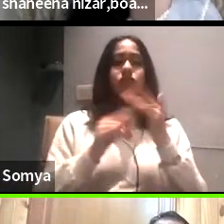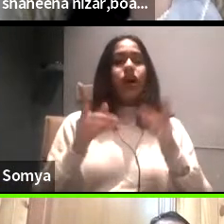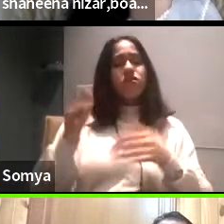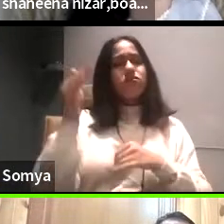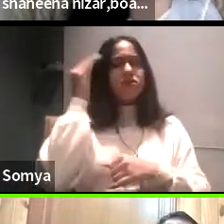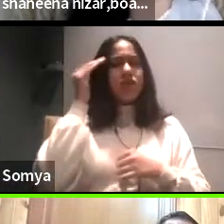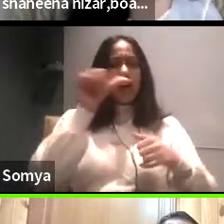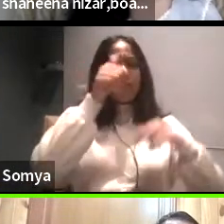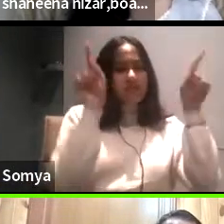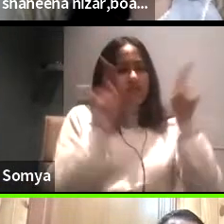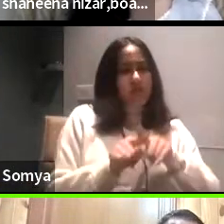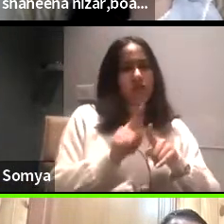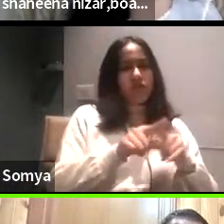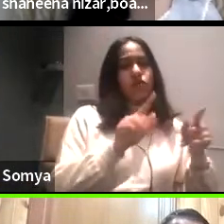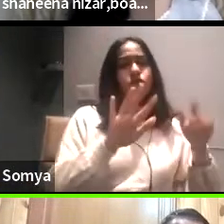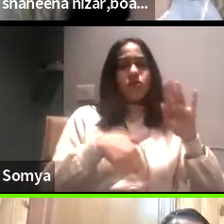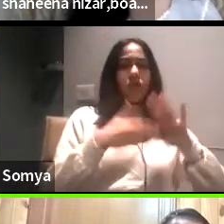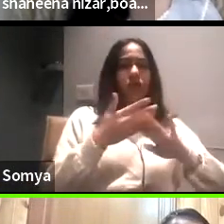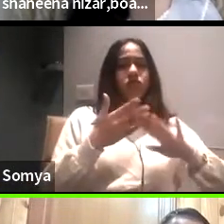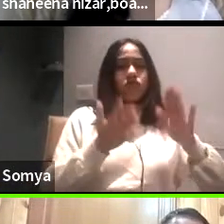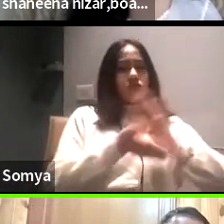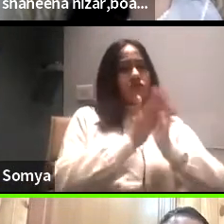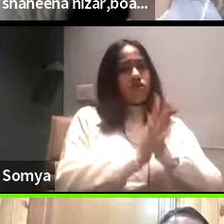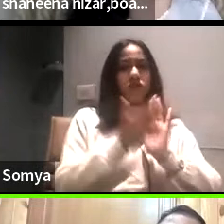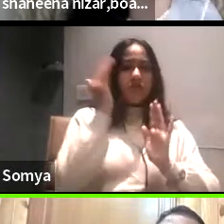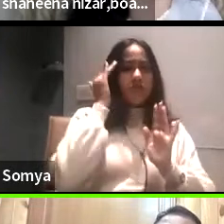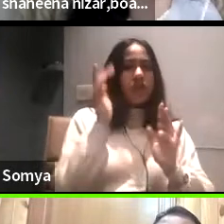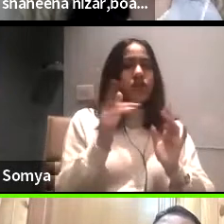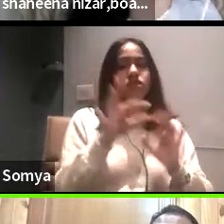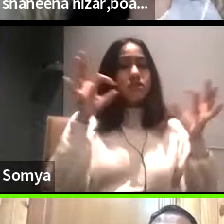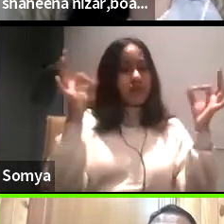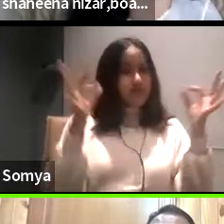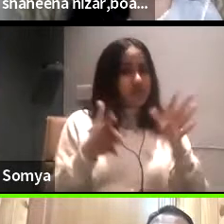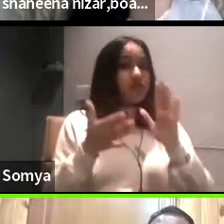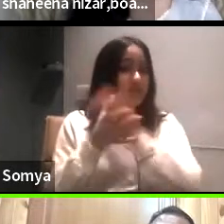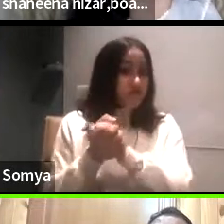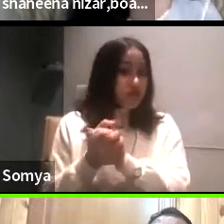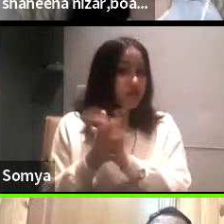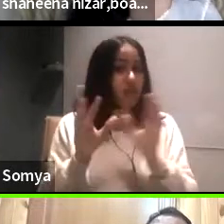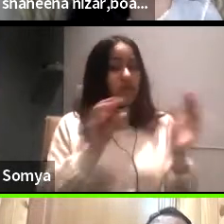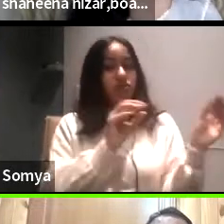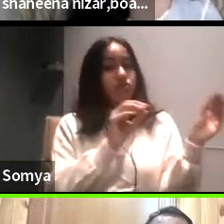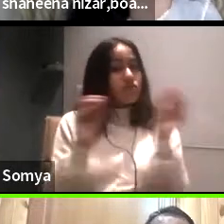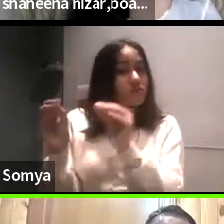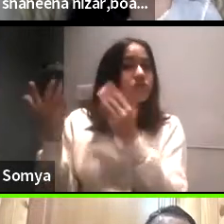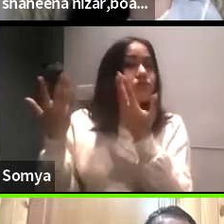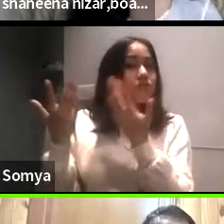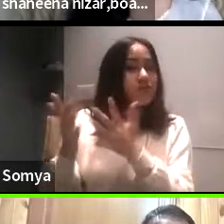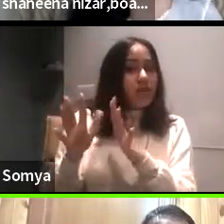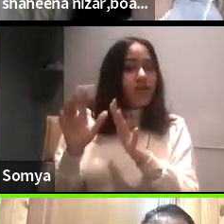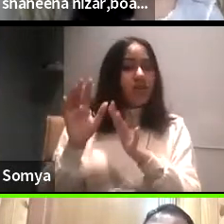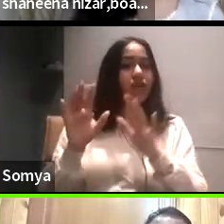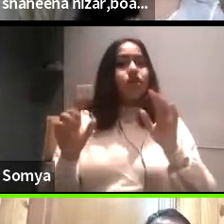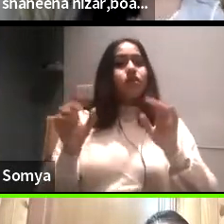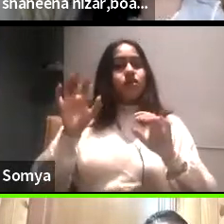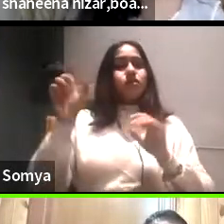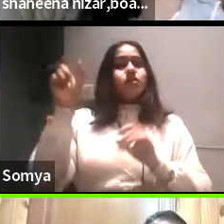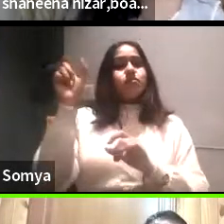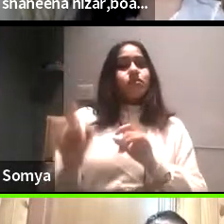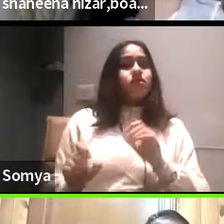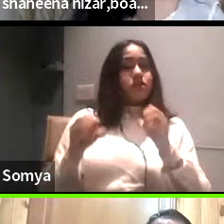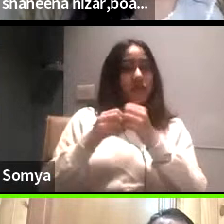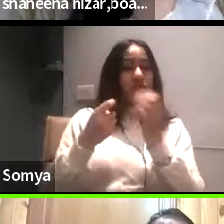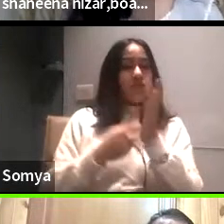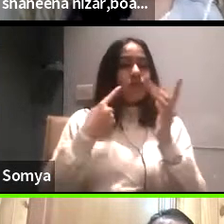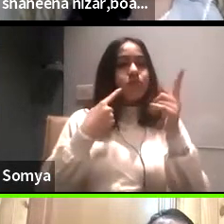challenges in India, and you have been a special friend of India. Although you left India and now you are a British citizen.